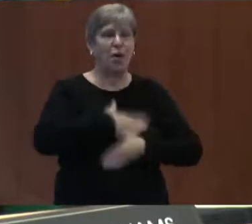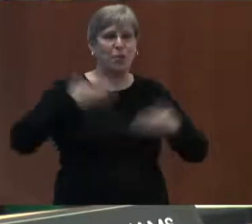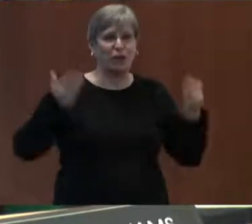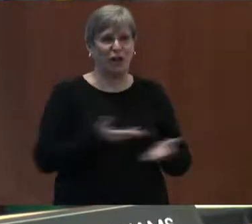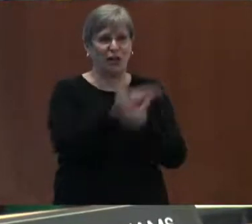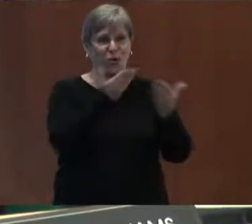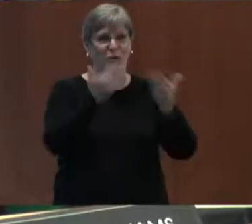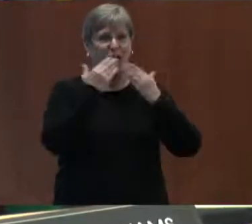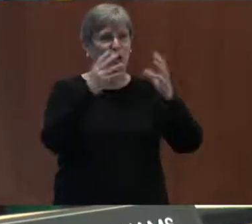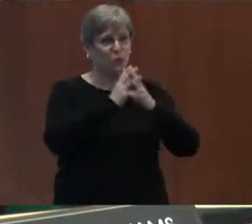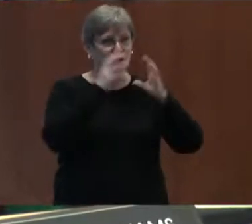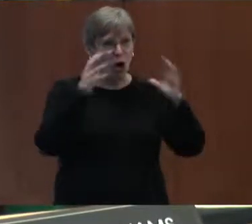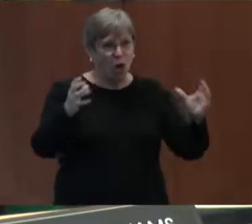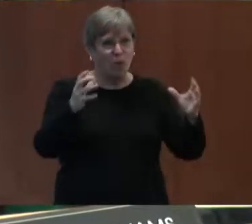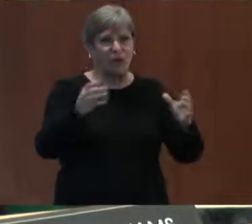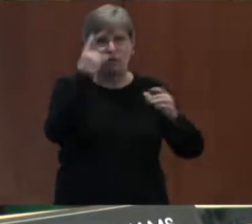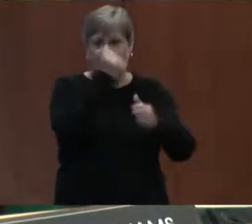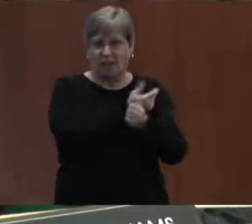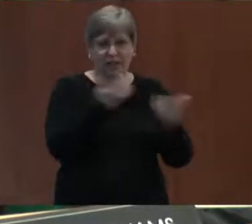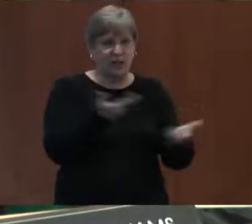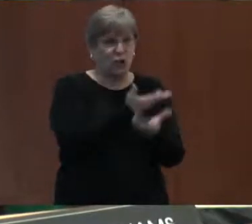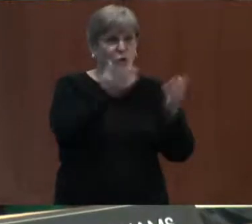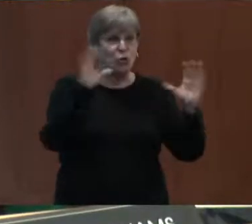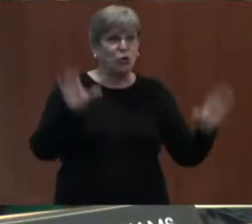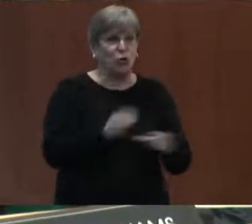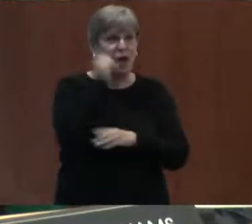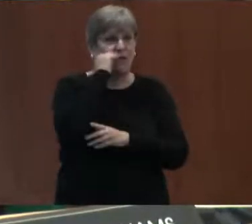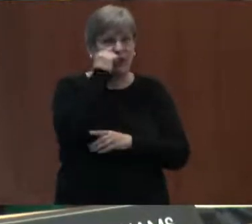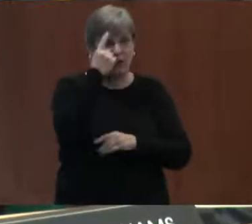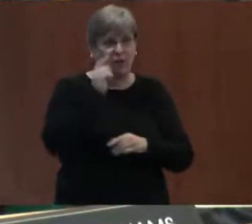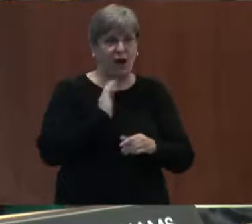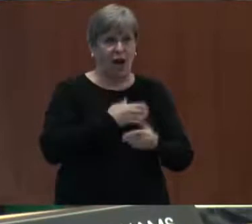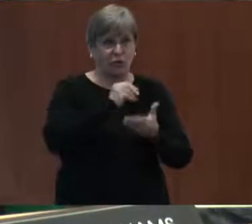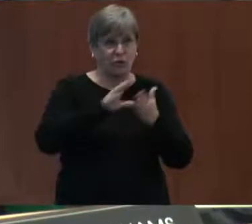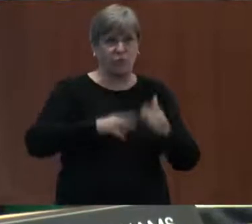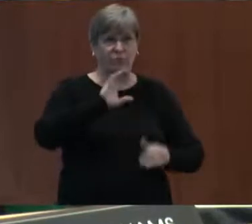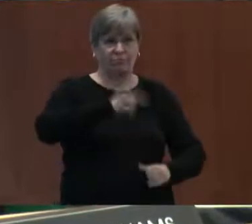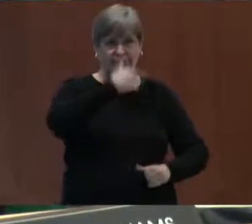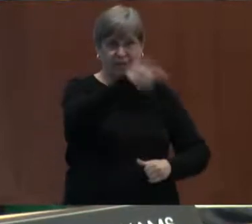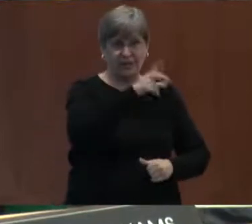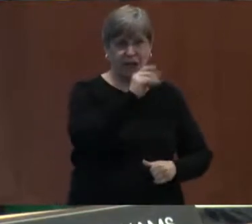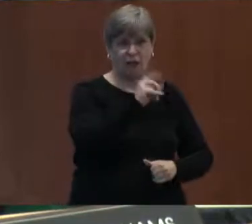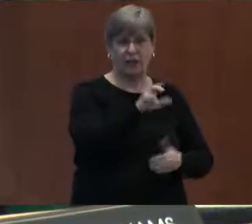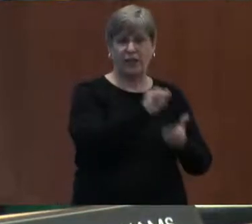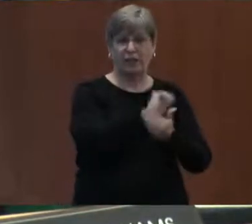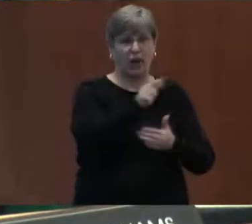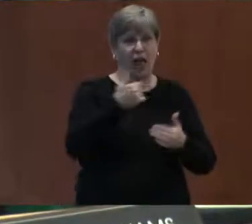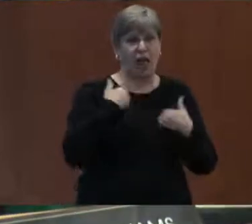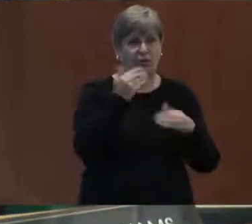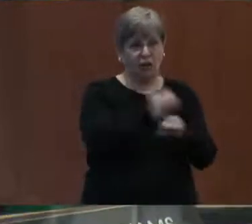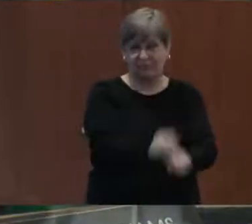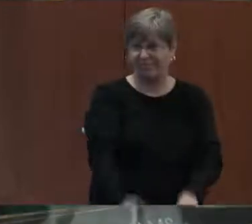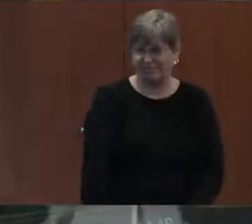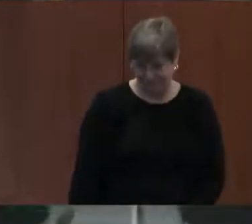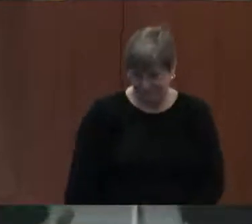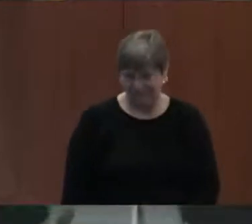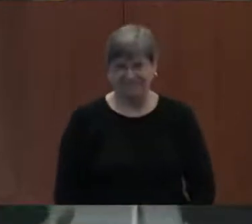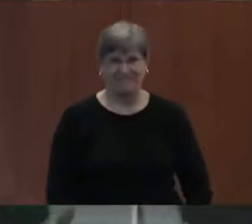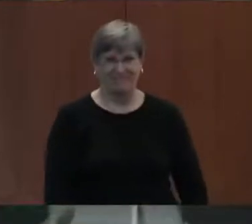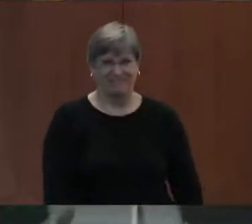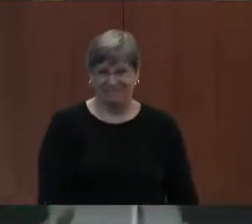you. Thank you so much for everything you do every day for our students. Mr. Stauffer, that's all I have for this evening. Thank you very much, Dr.